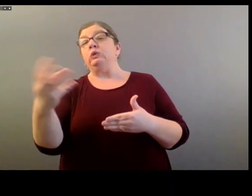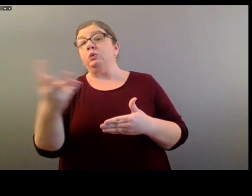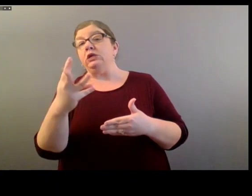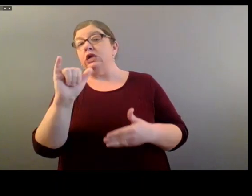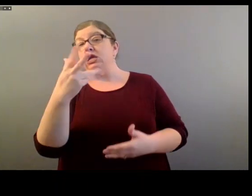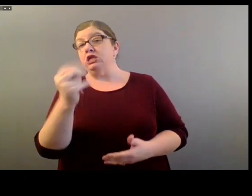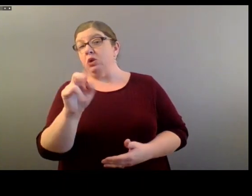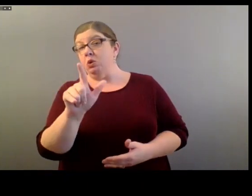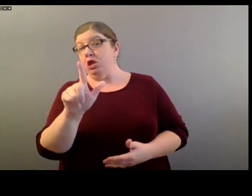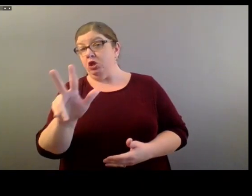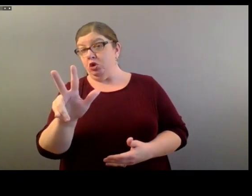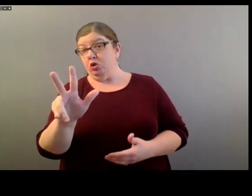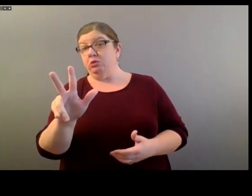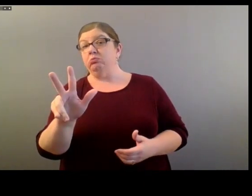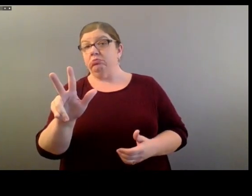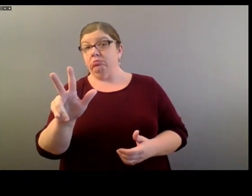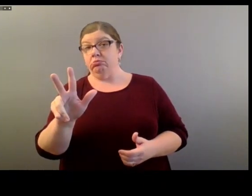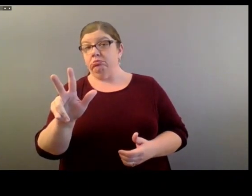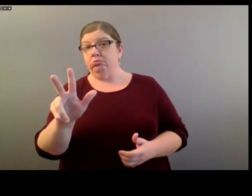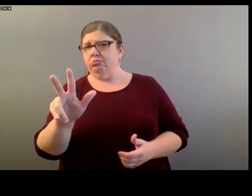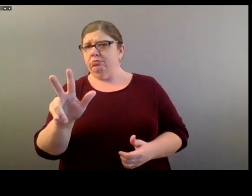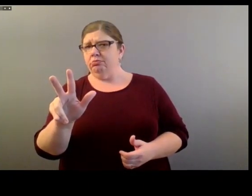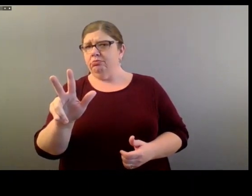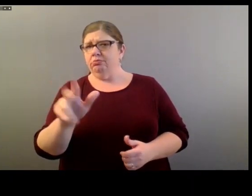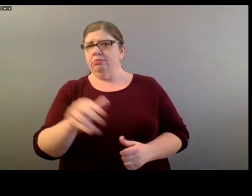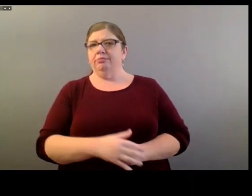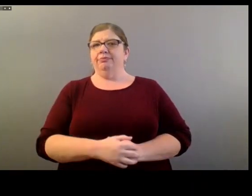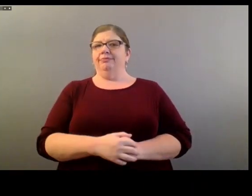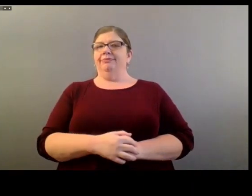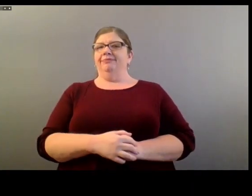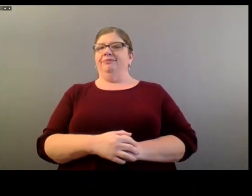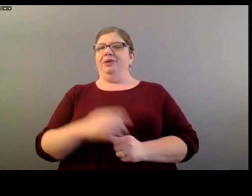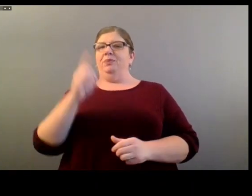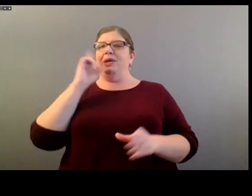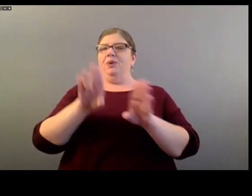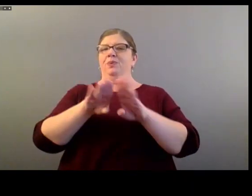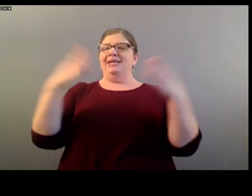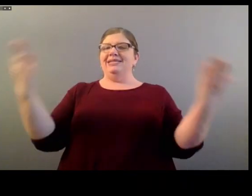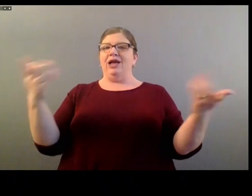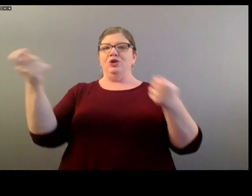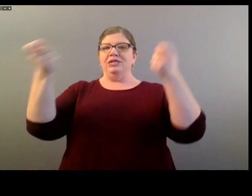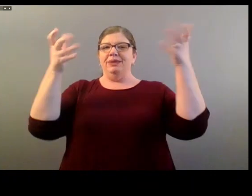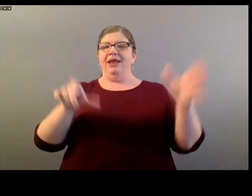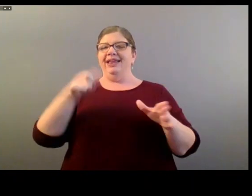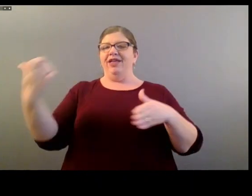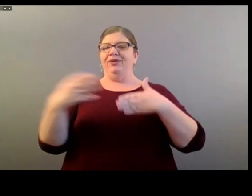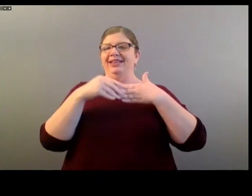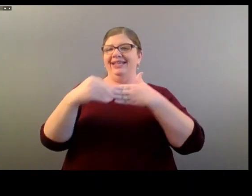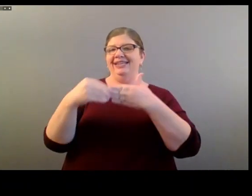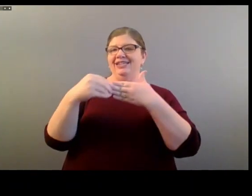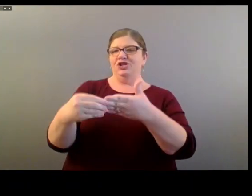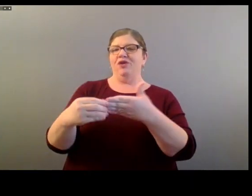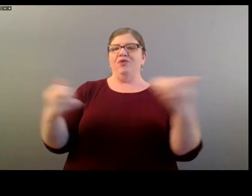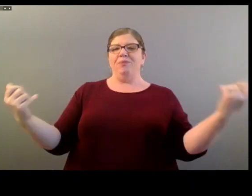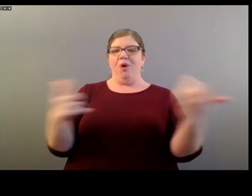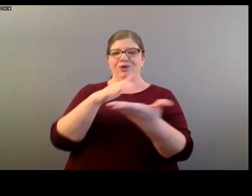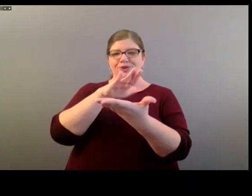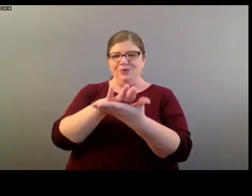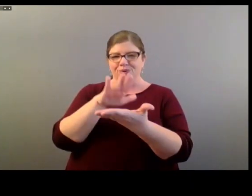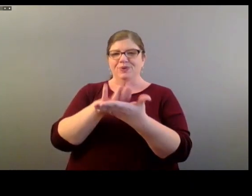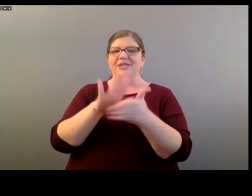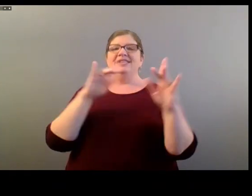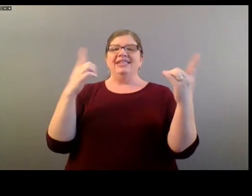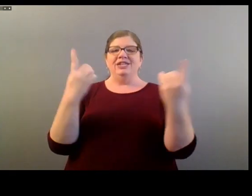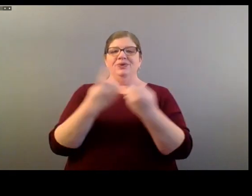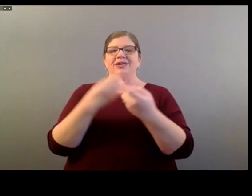23rd. We will reach out to the superintendents and other leadership from all affected schools and school districts on